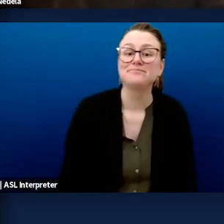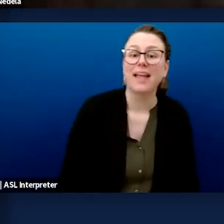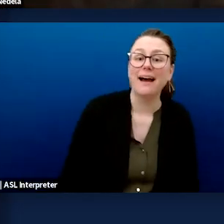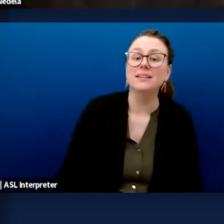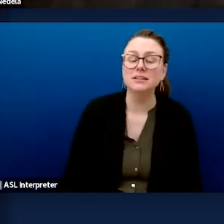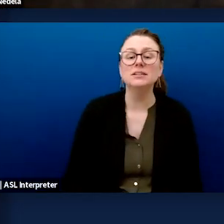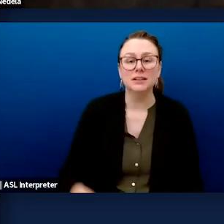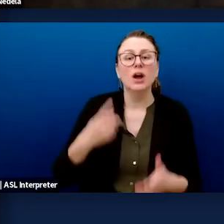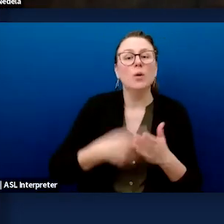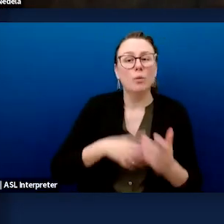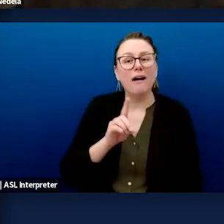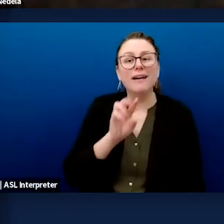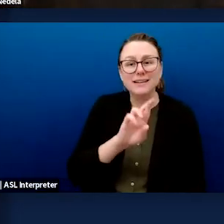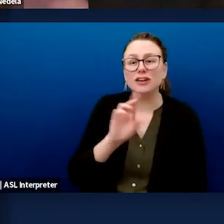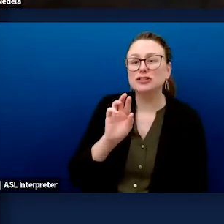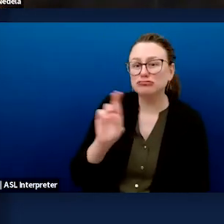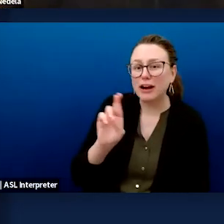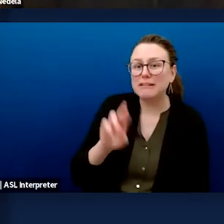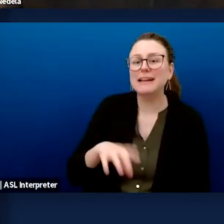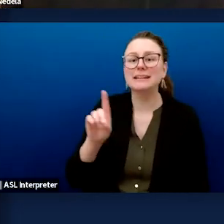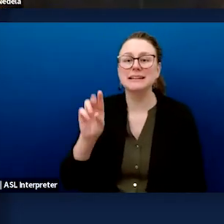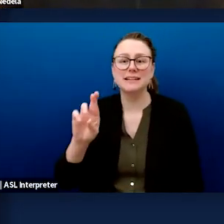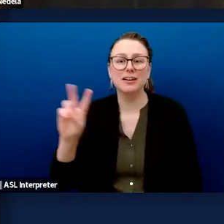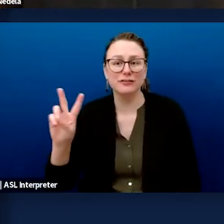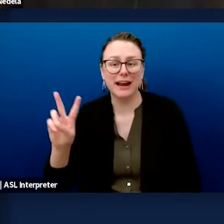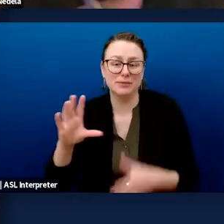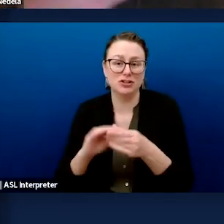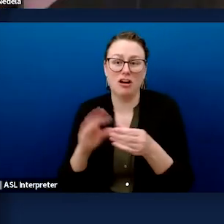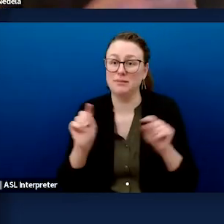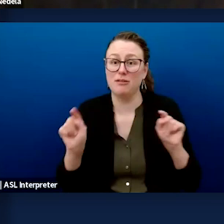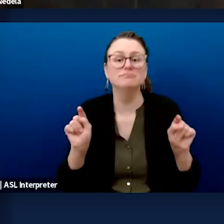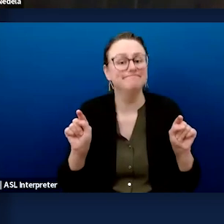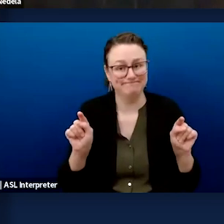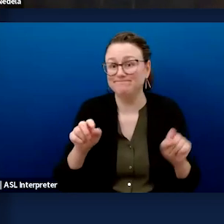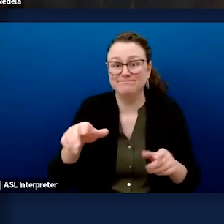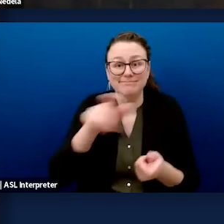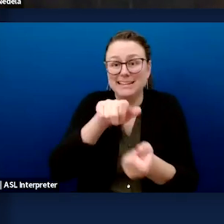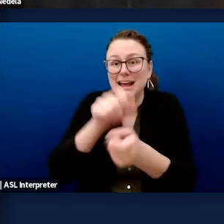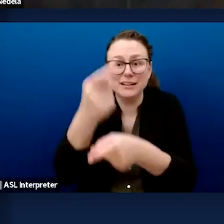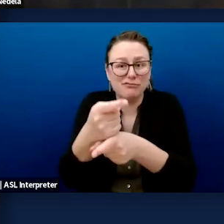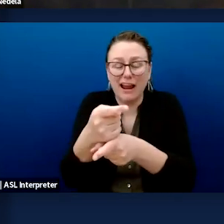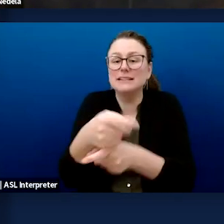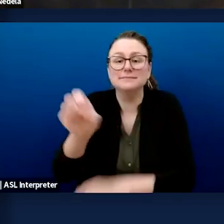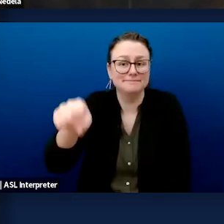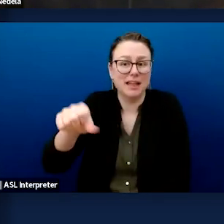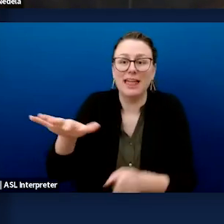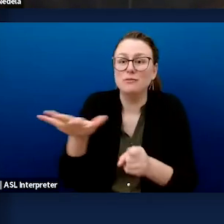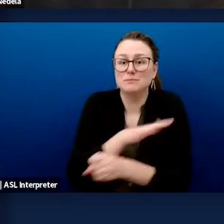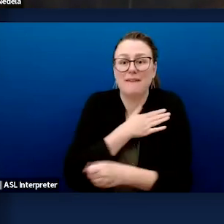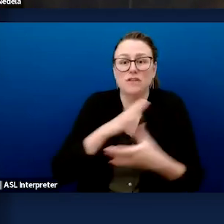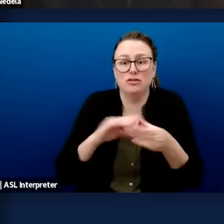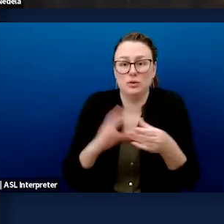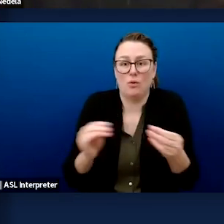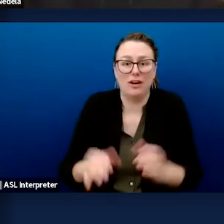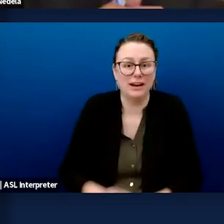Dr. Rodriguez and Dr. Vanderberg talked about, that's basically what I went through the whole course of it.